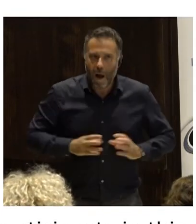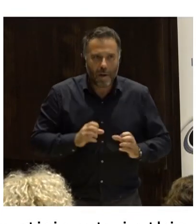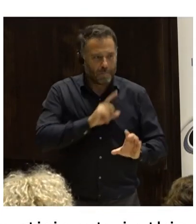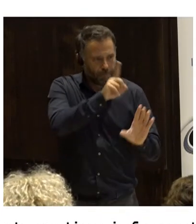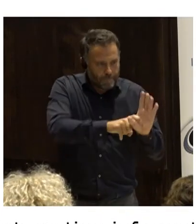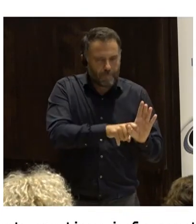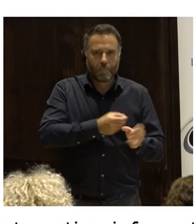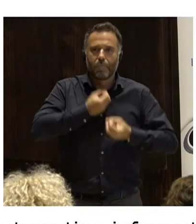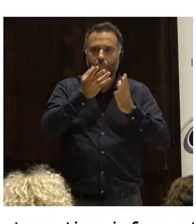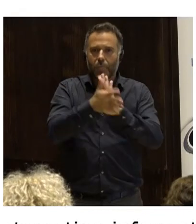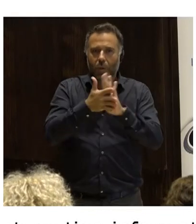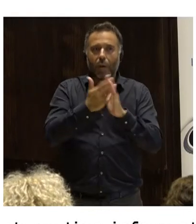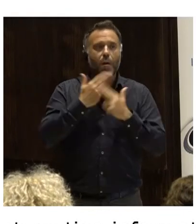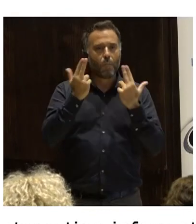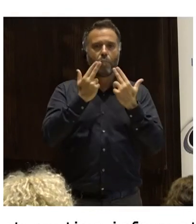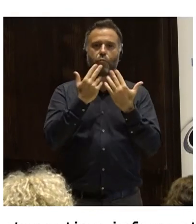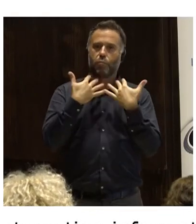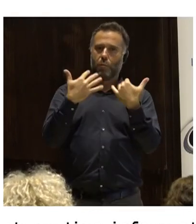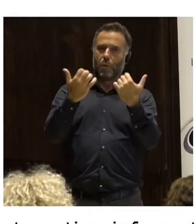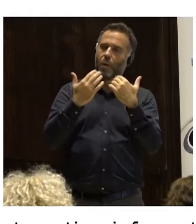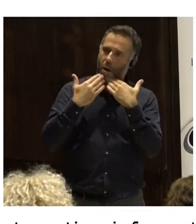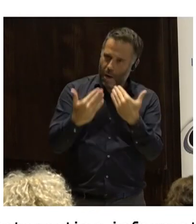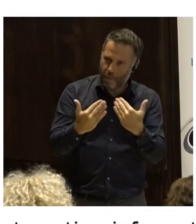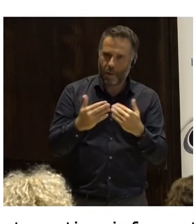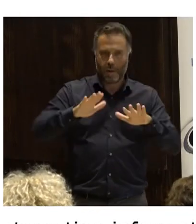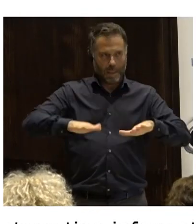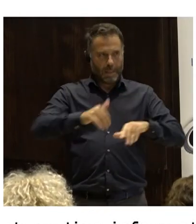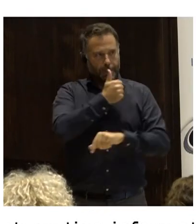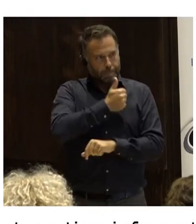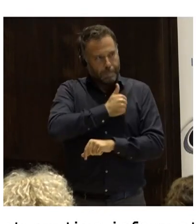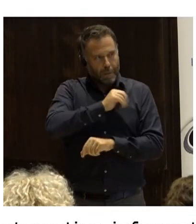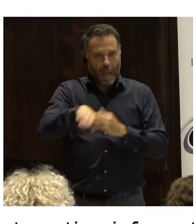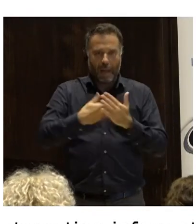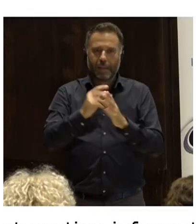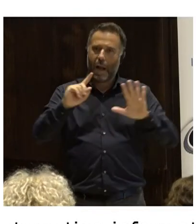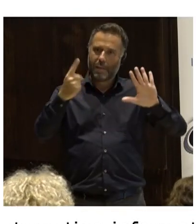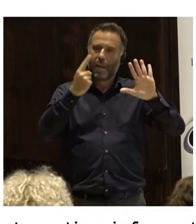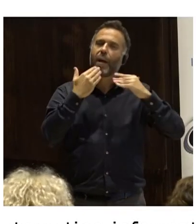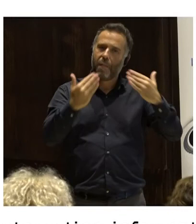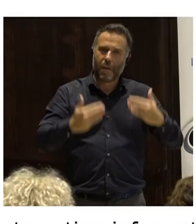to being here until this last minute. So thank you.